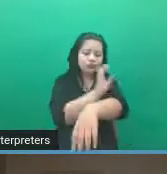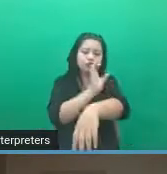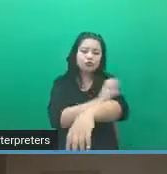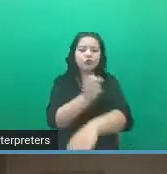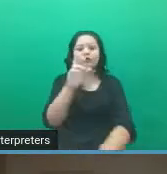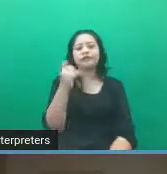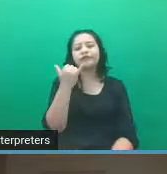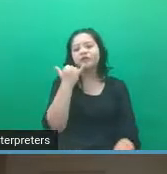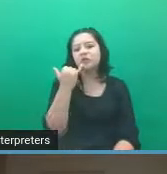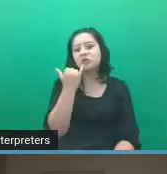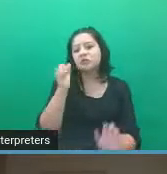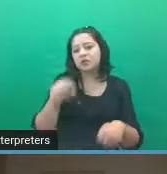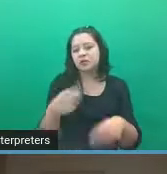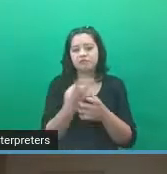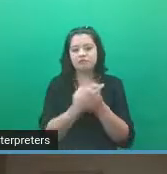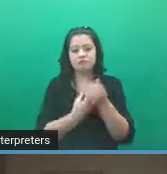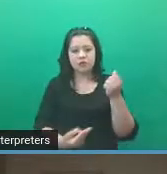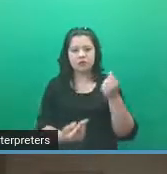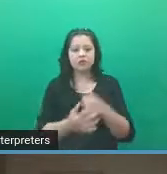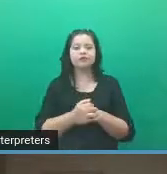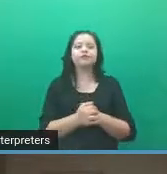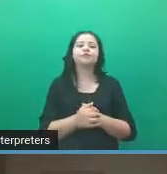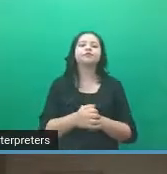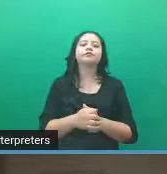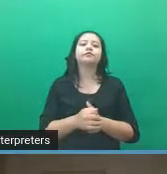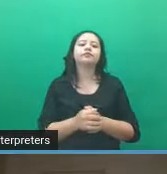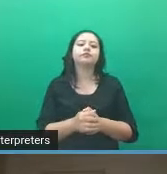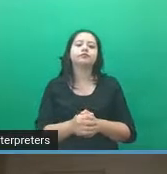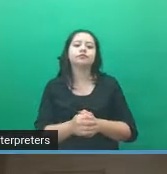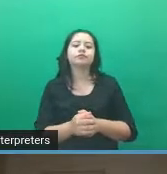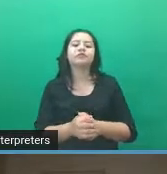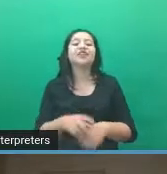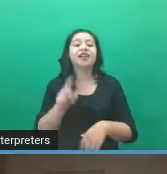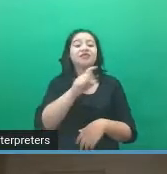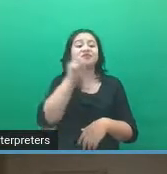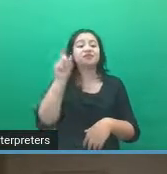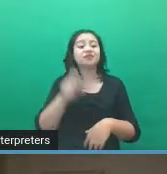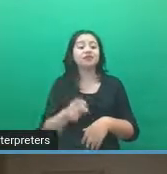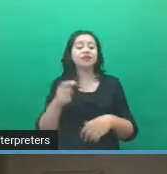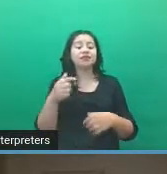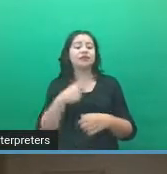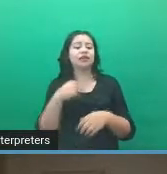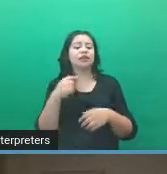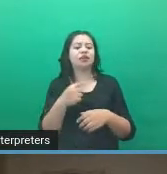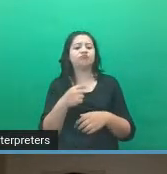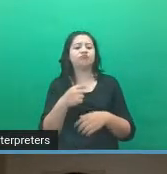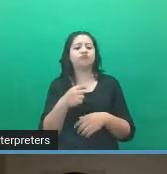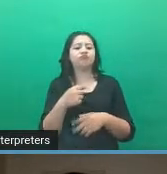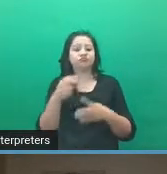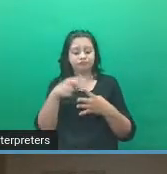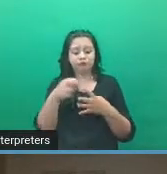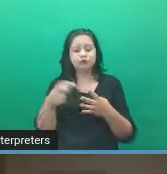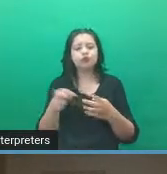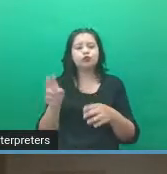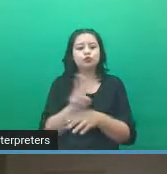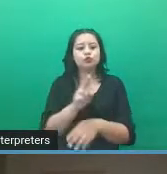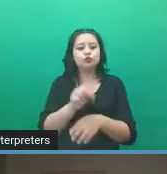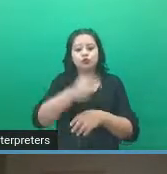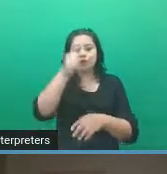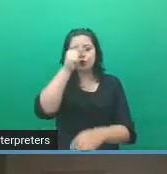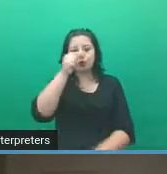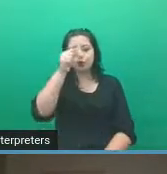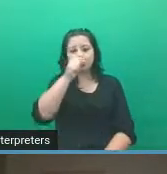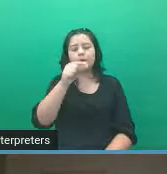In the virtual conference we hosted at Texas Association Museums in April, I chose to use Google Jamboards to